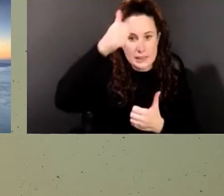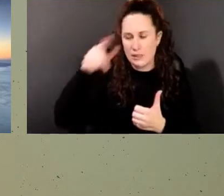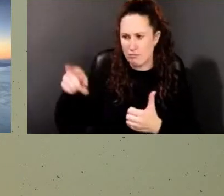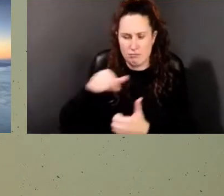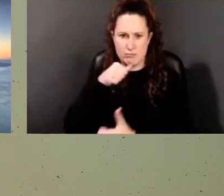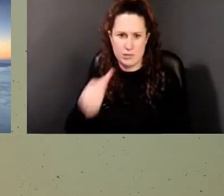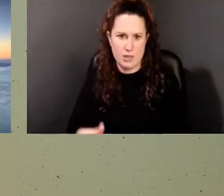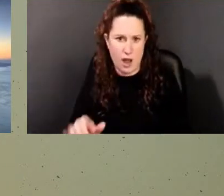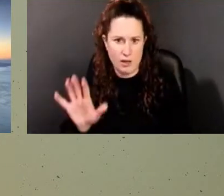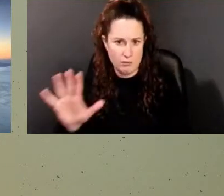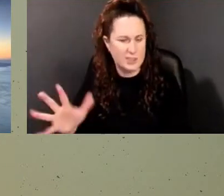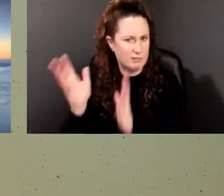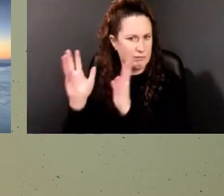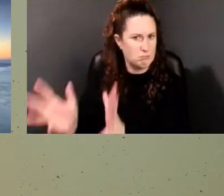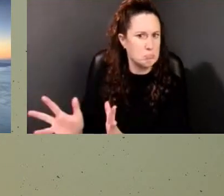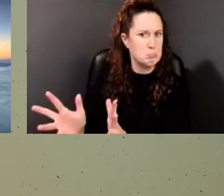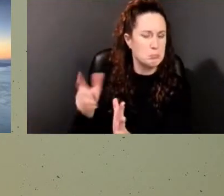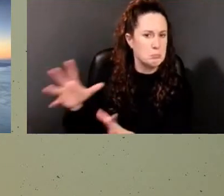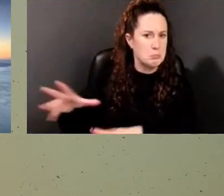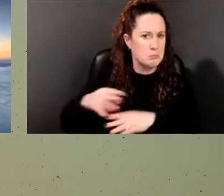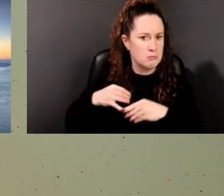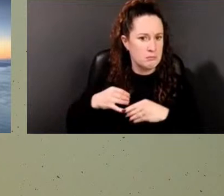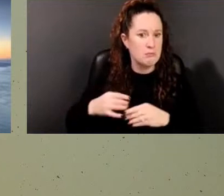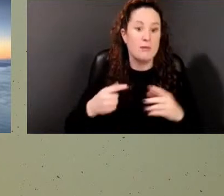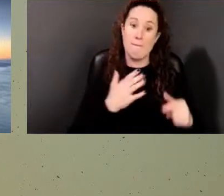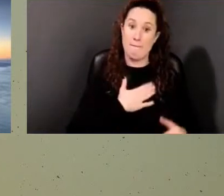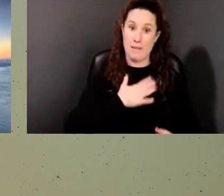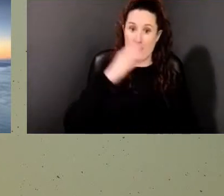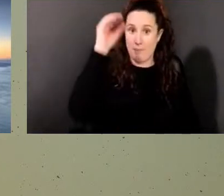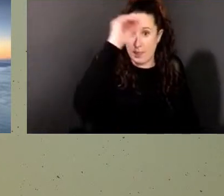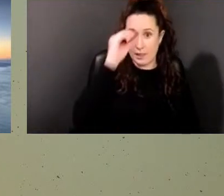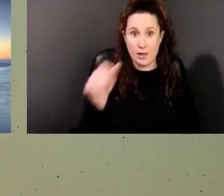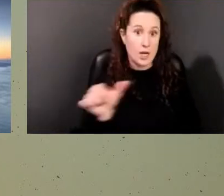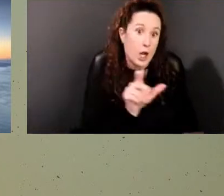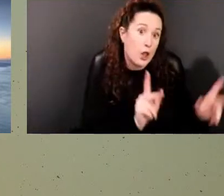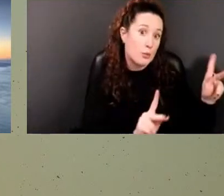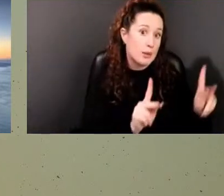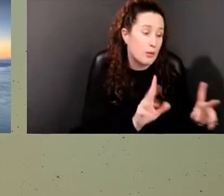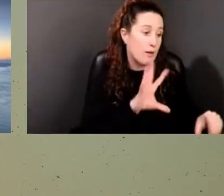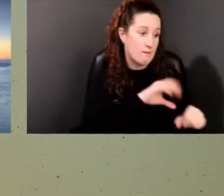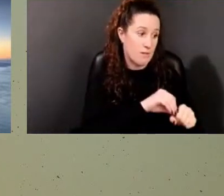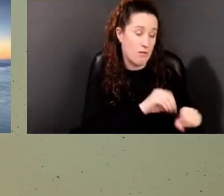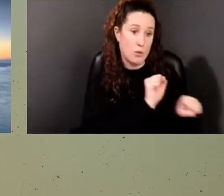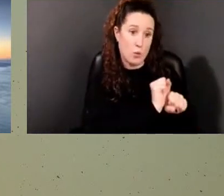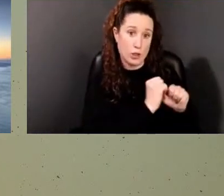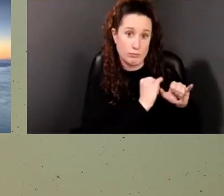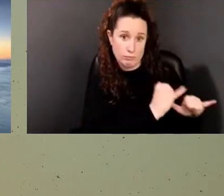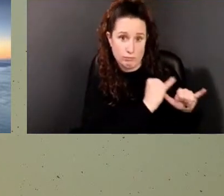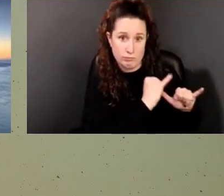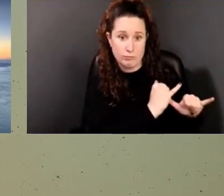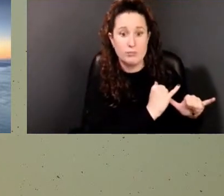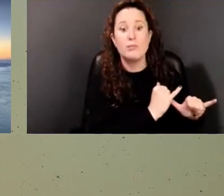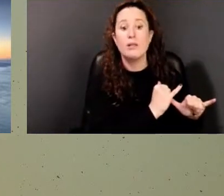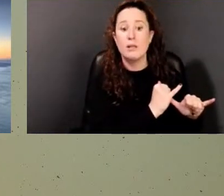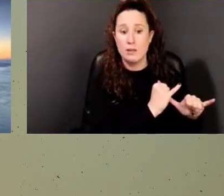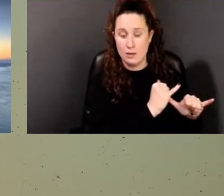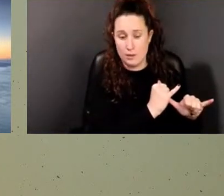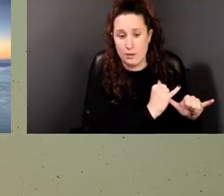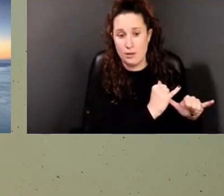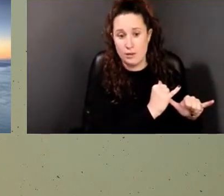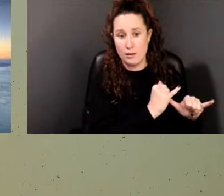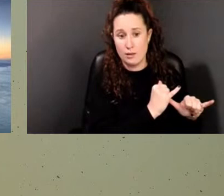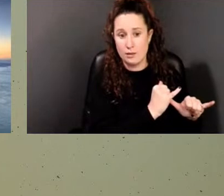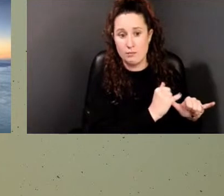able to learn, in my opinion, and other folks that do this work, their